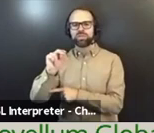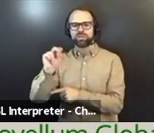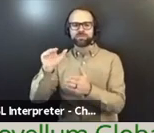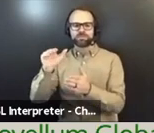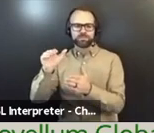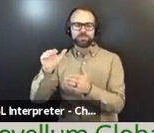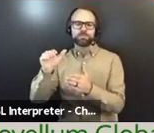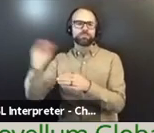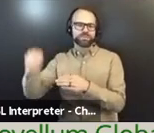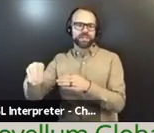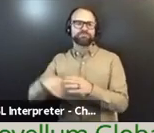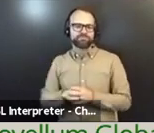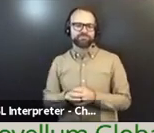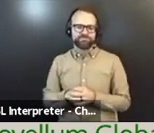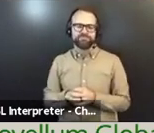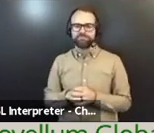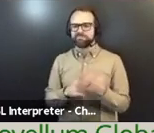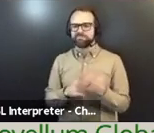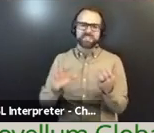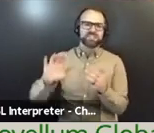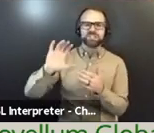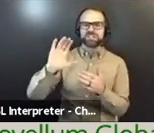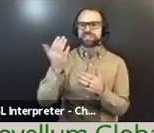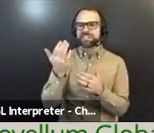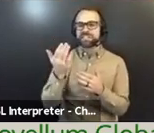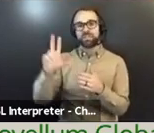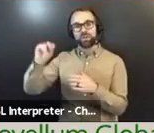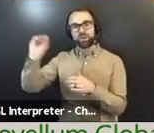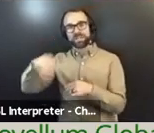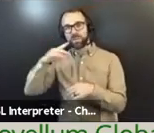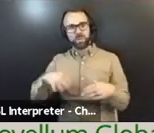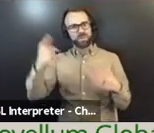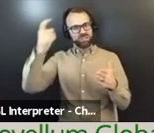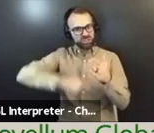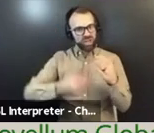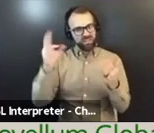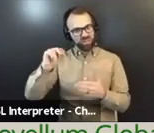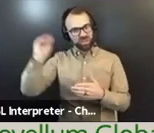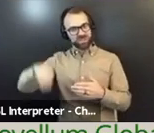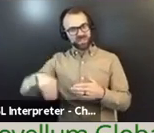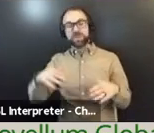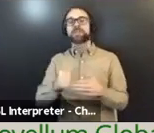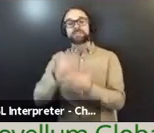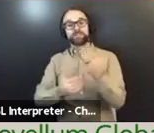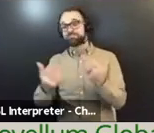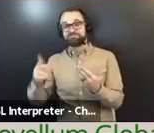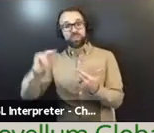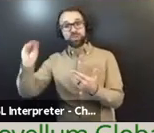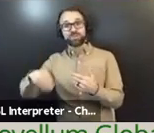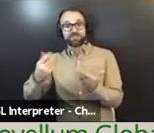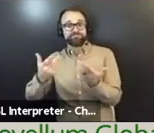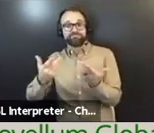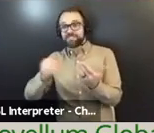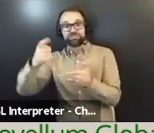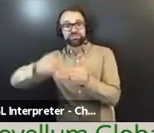The 30% sounds extraordinary, but they still exist. There's companies that are still charging that, and they get paid that. My biggest